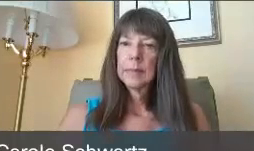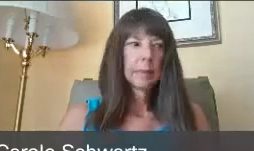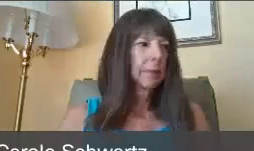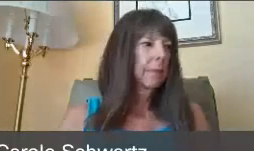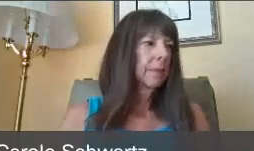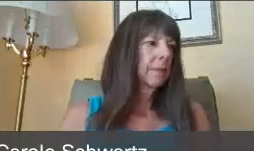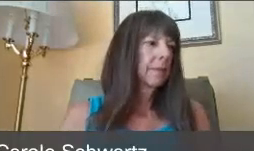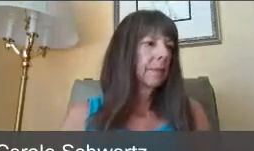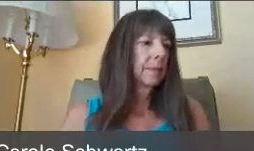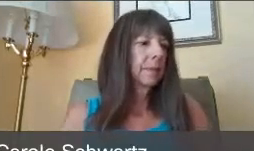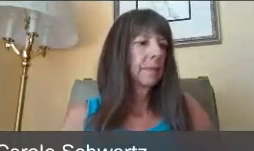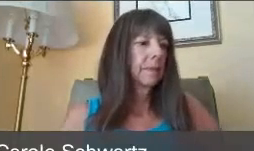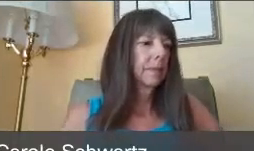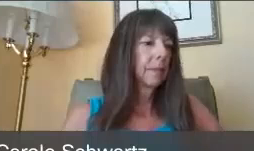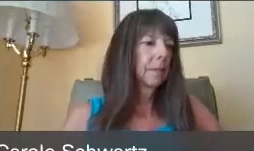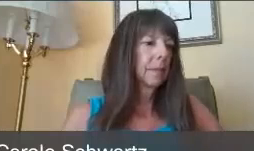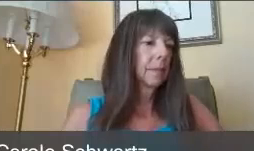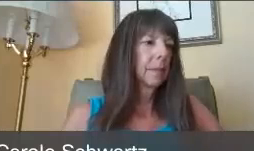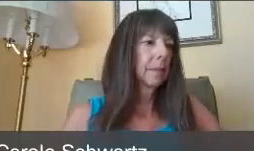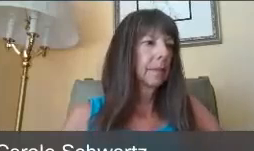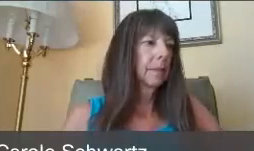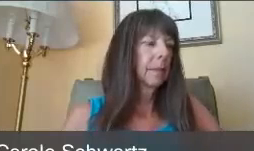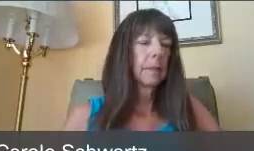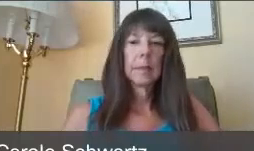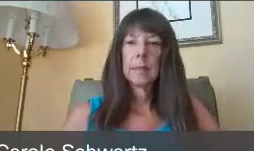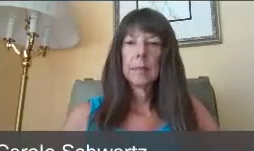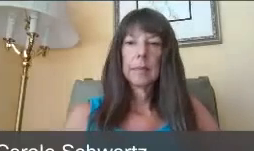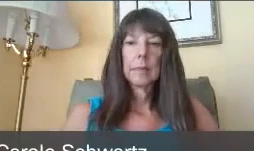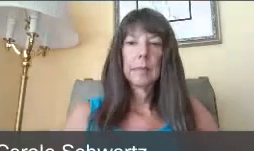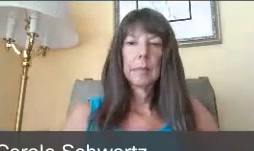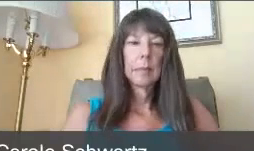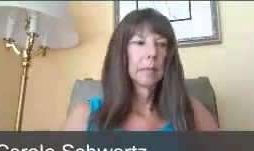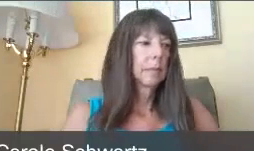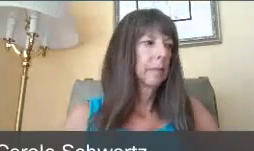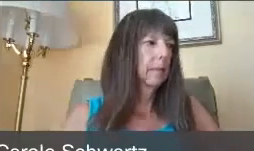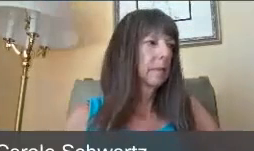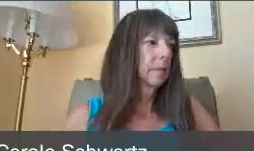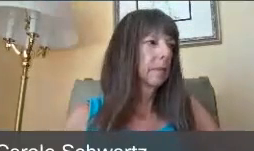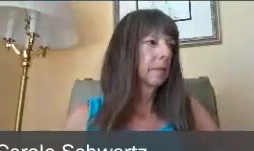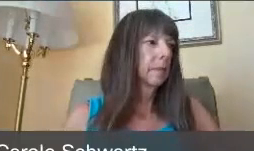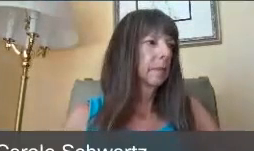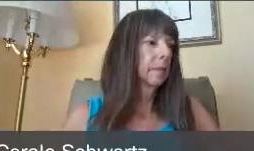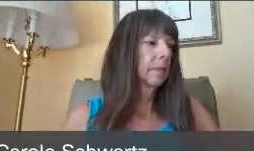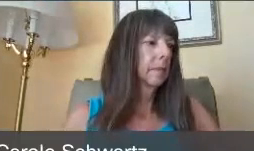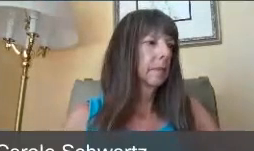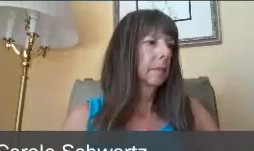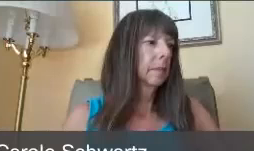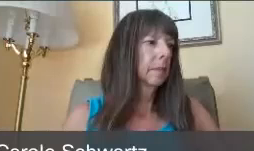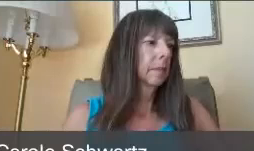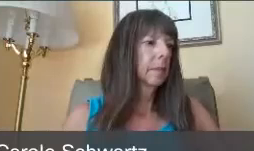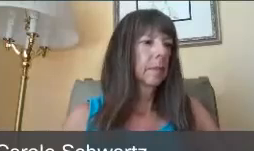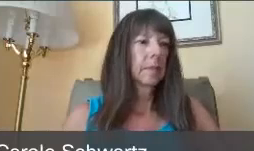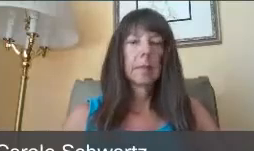successfully, with our prior patients who agreed to participating and the new patients, we have a data bank of